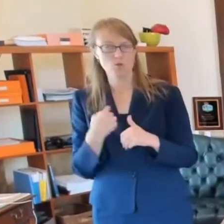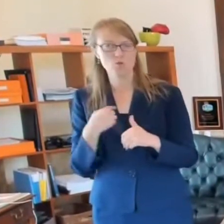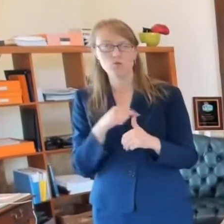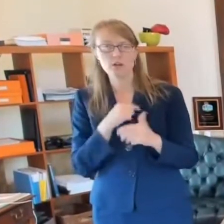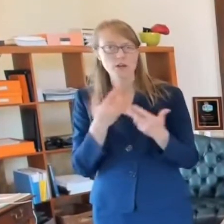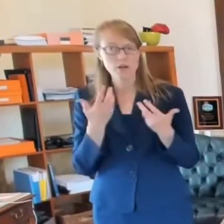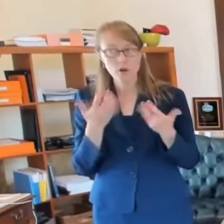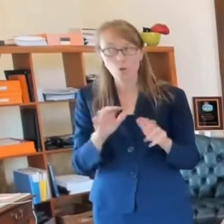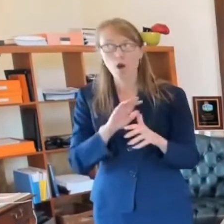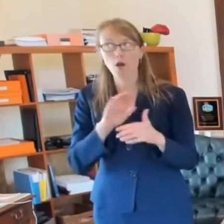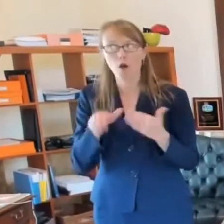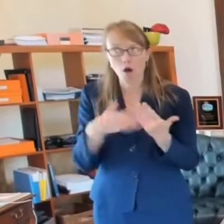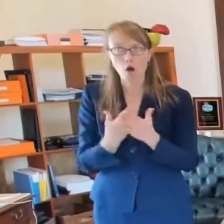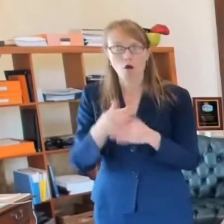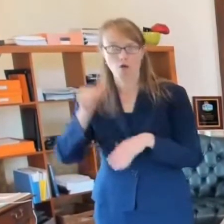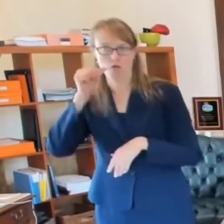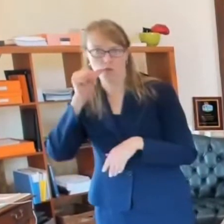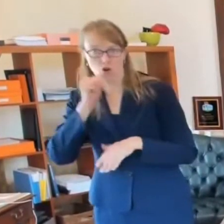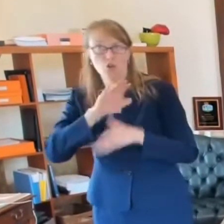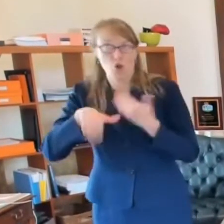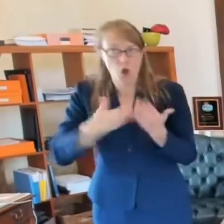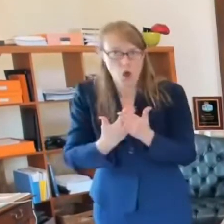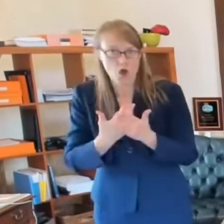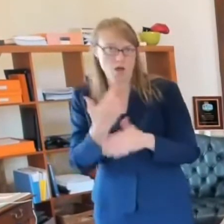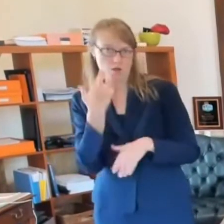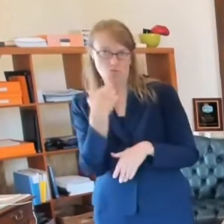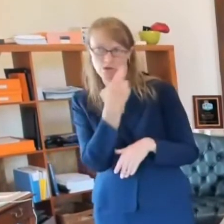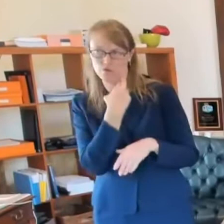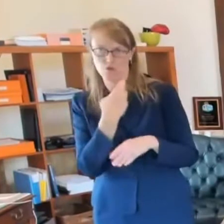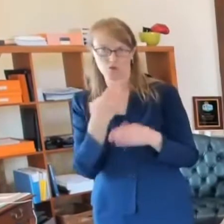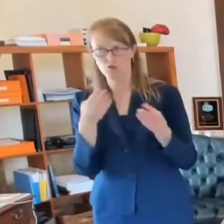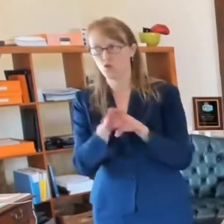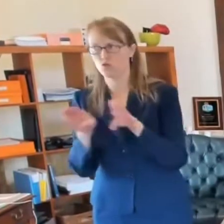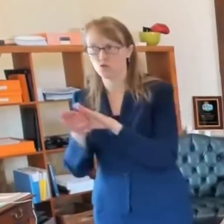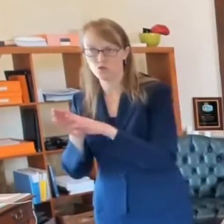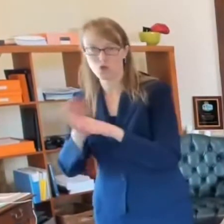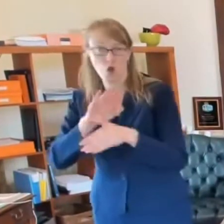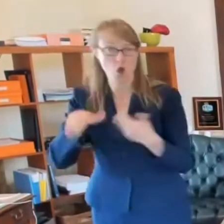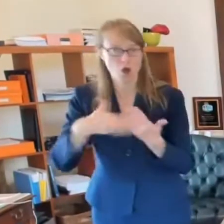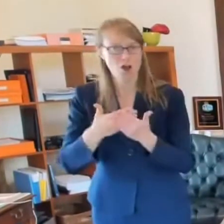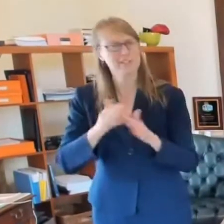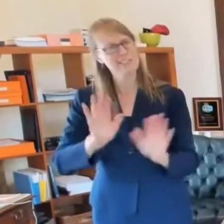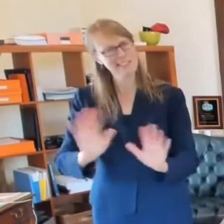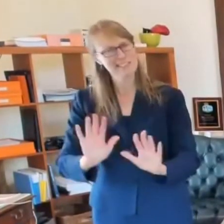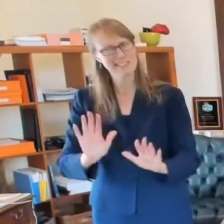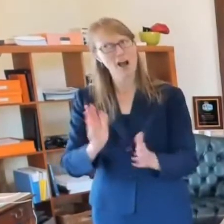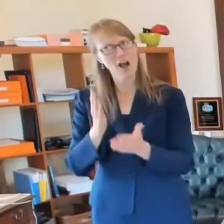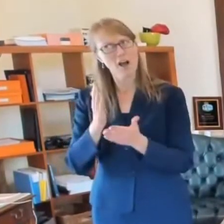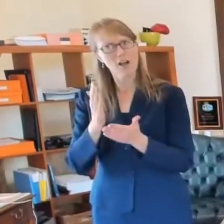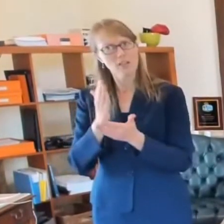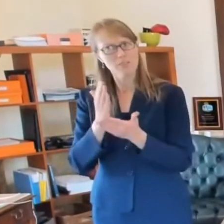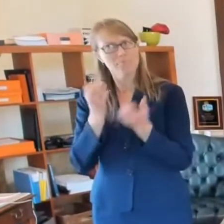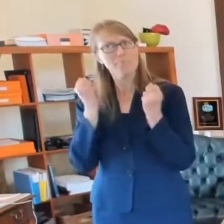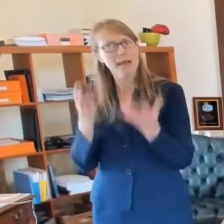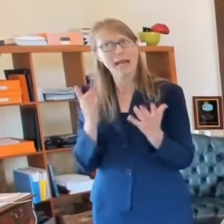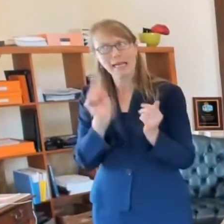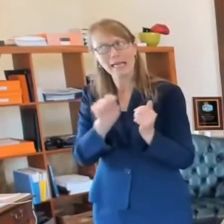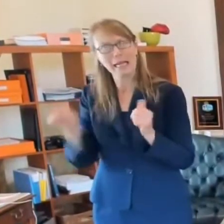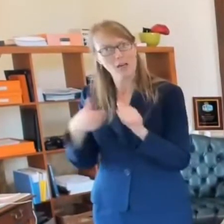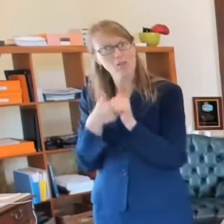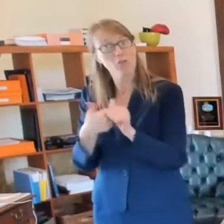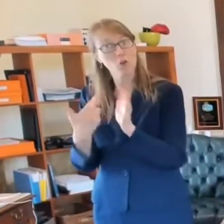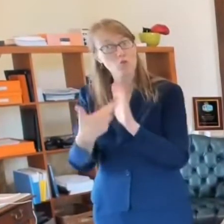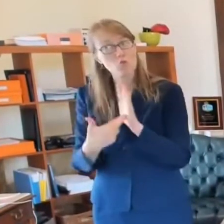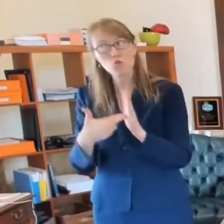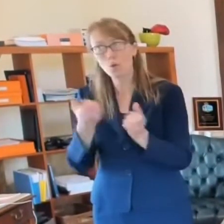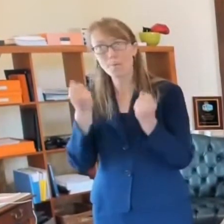believe there are so many bars and restaurants who are doing a good job. And so to put a sort of